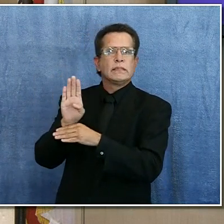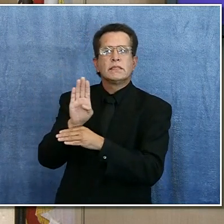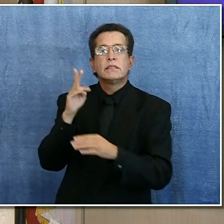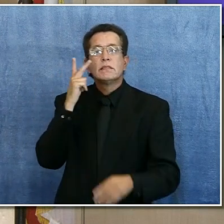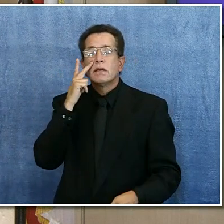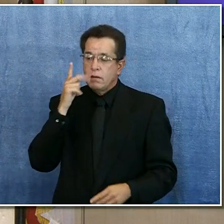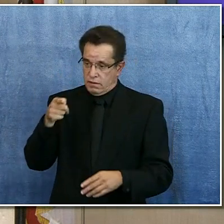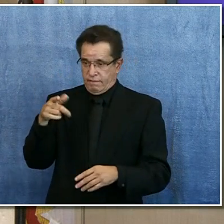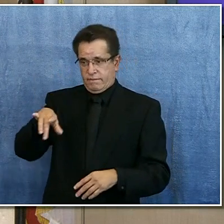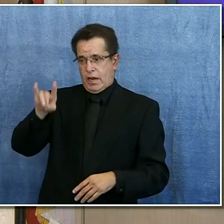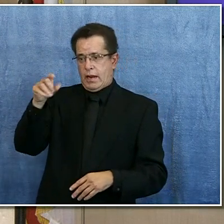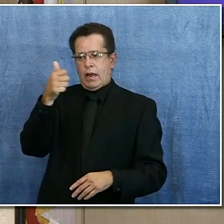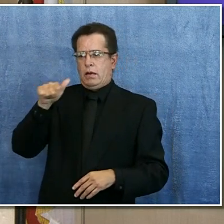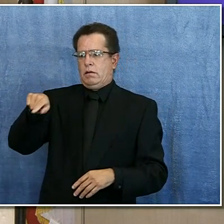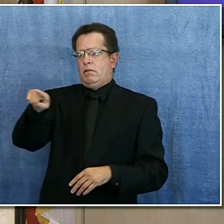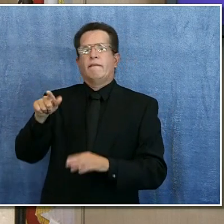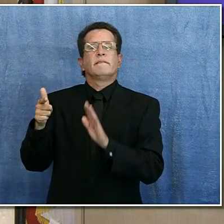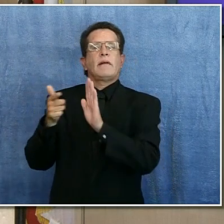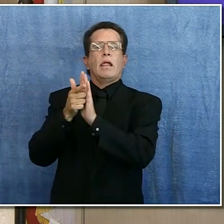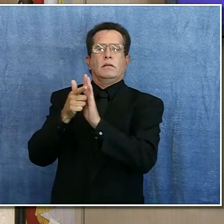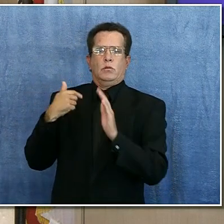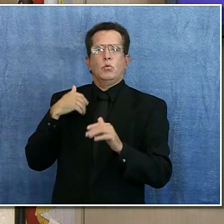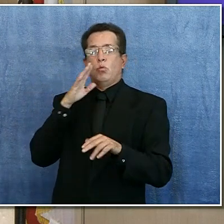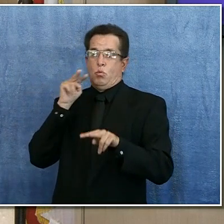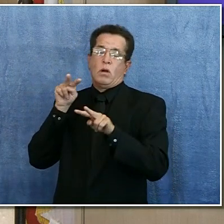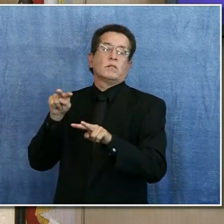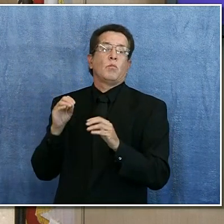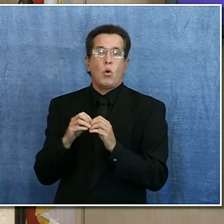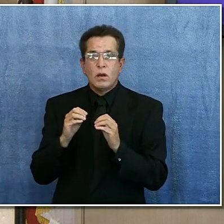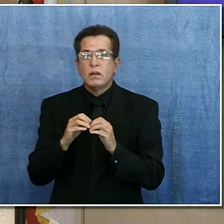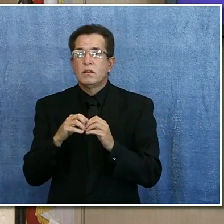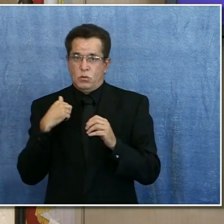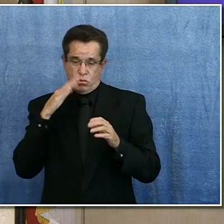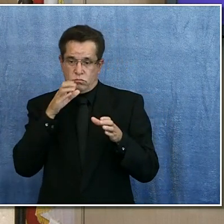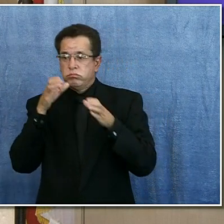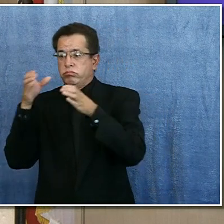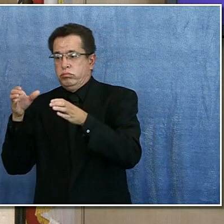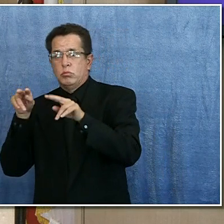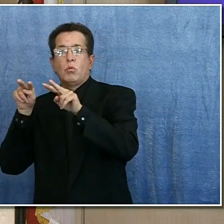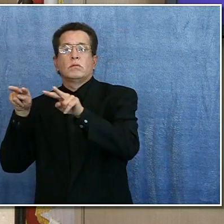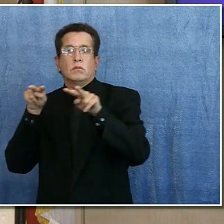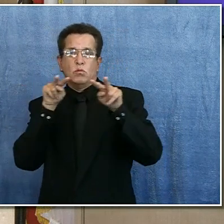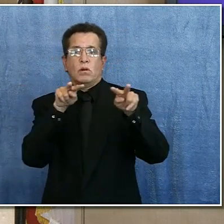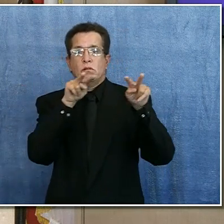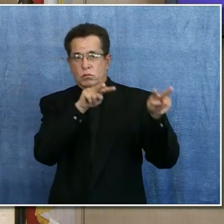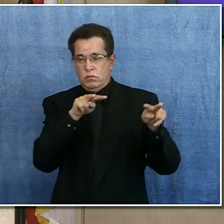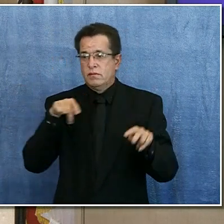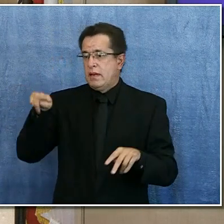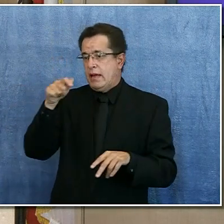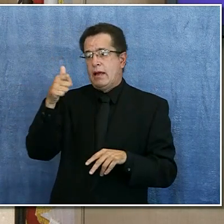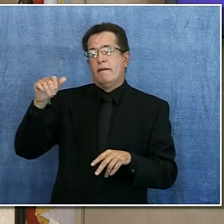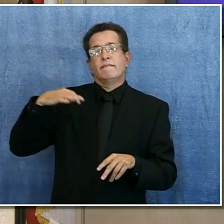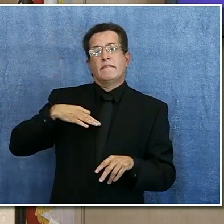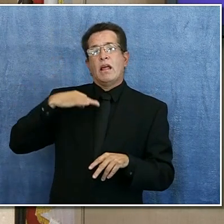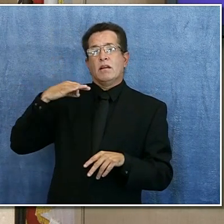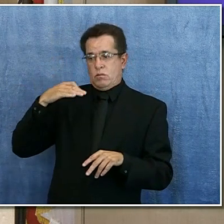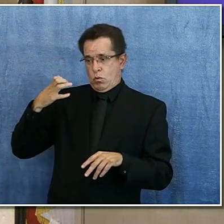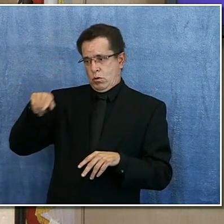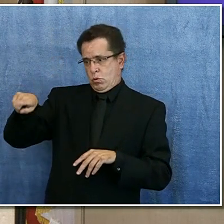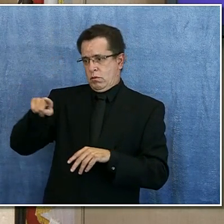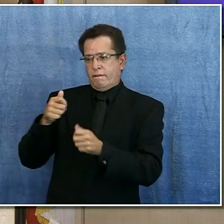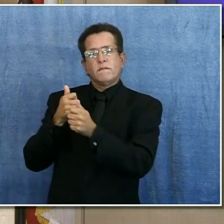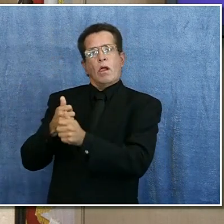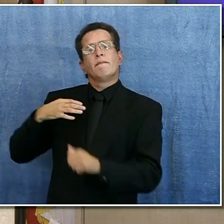there is a violation. We will conduct site visits and continue to seek voluntary compliance, but